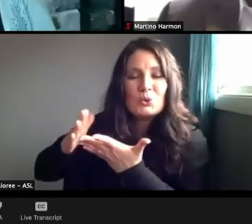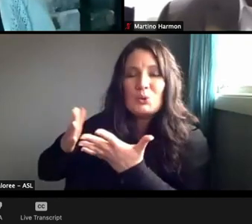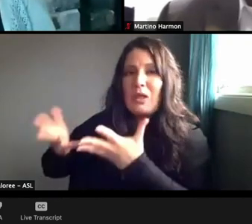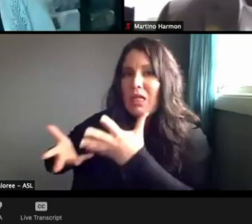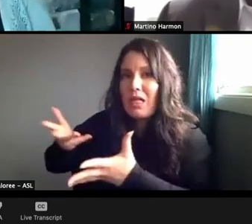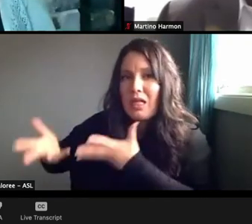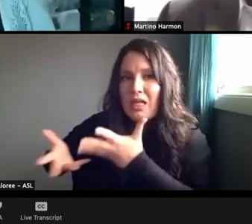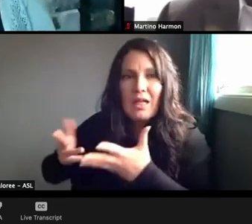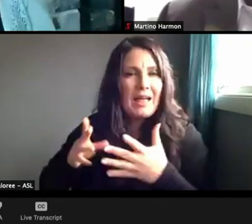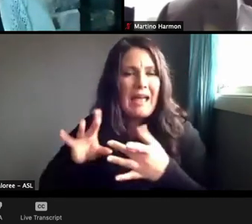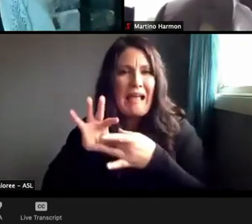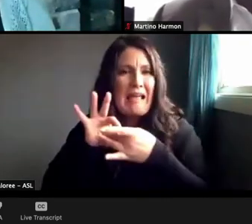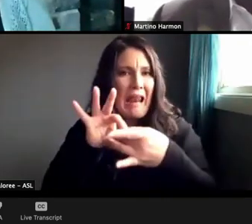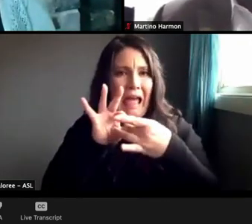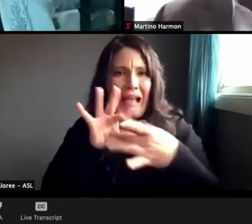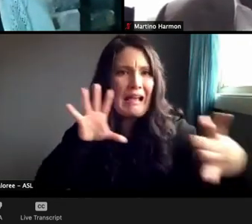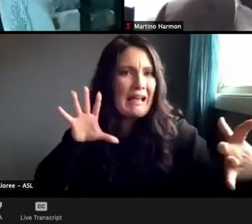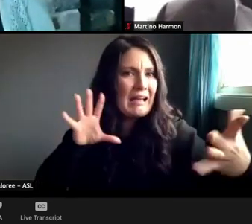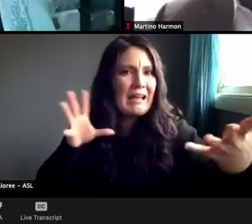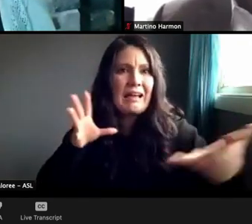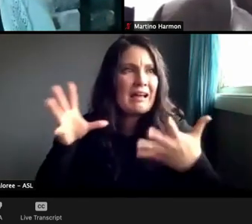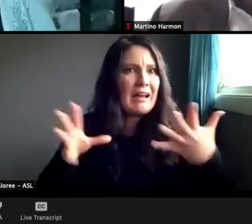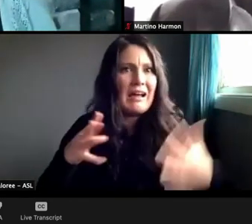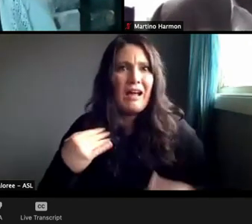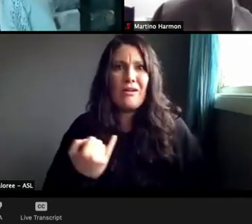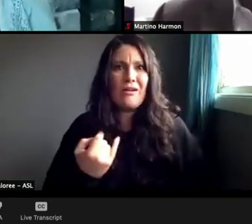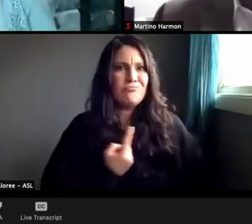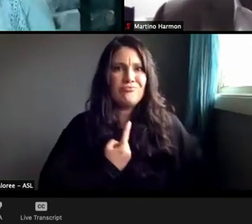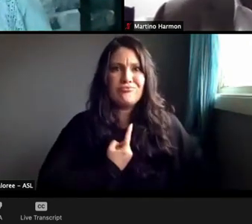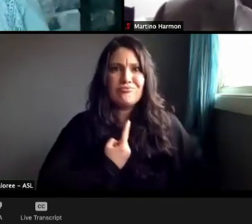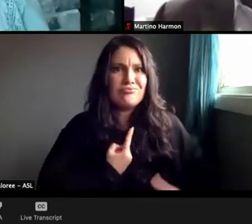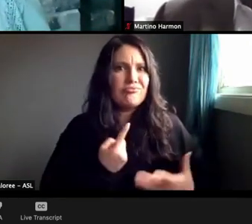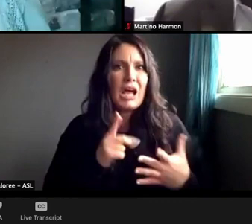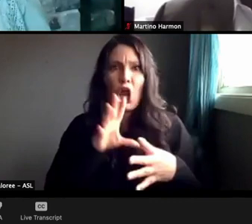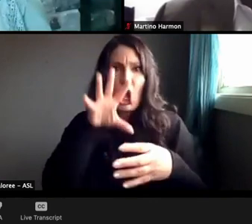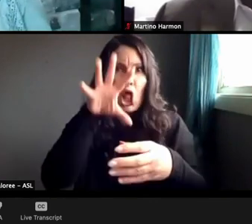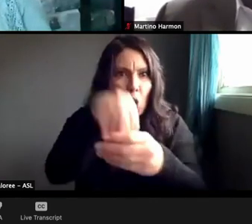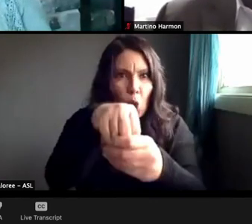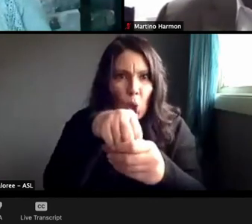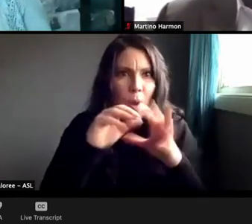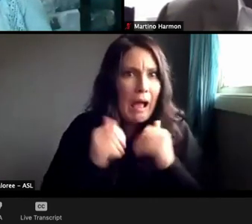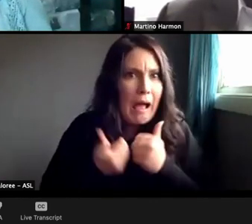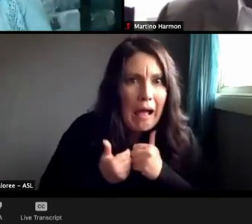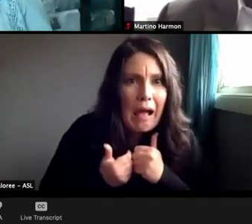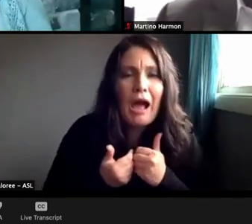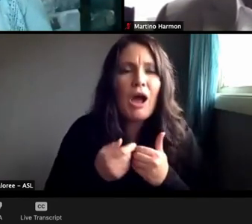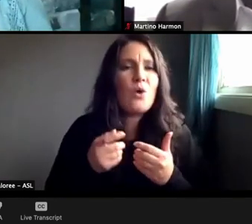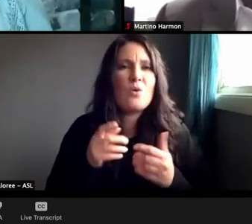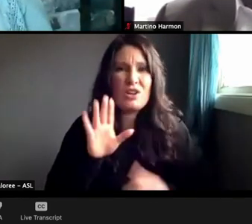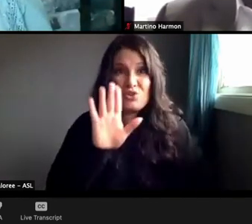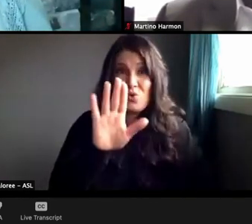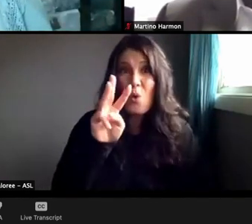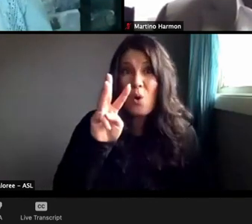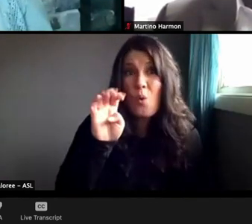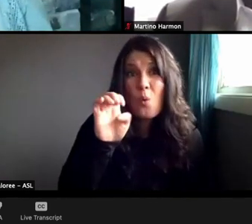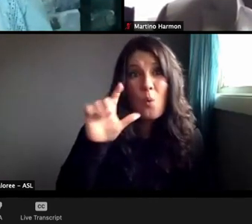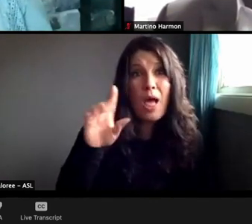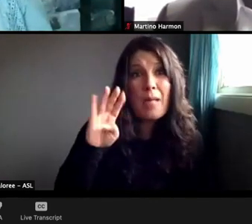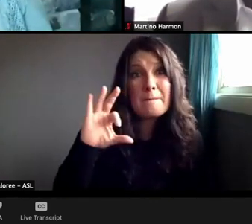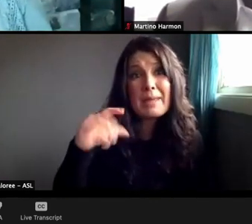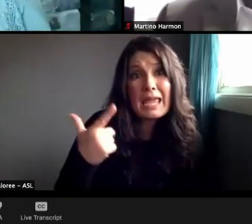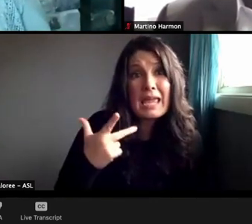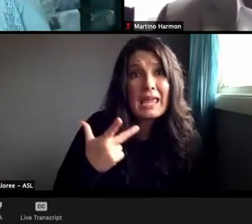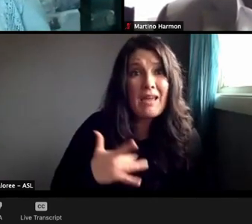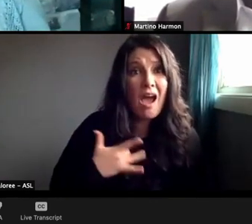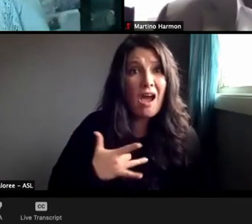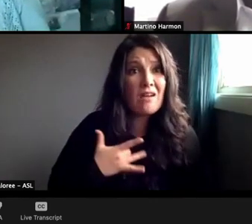more connected, inclusion, and just overall concern over well-being, very important issues. I want you to know that